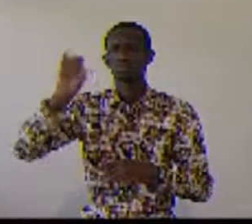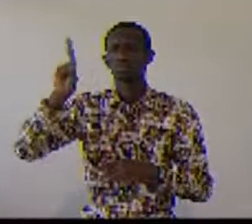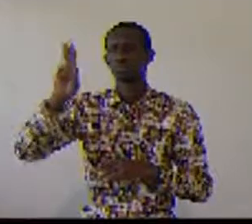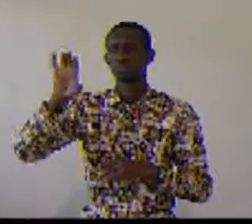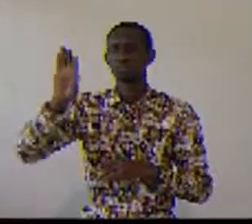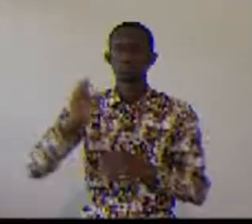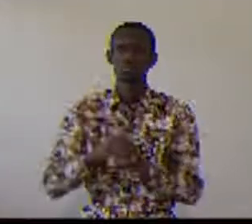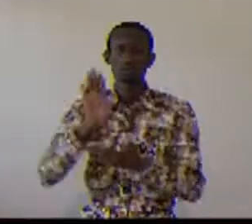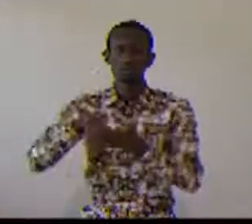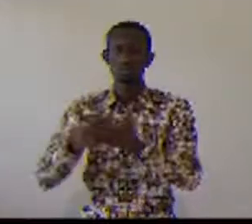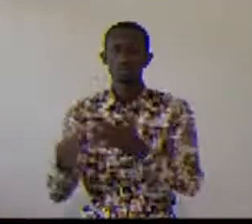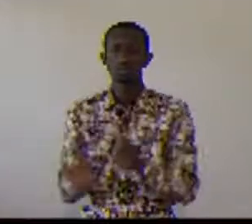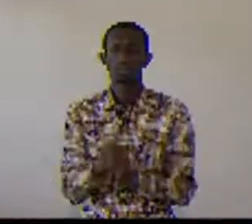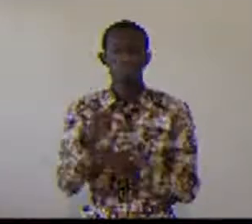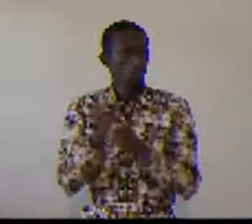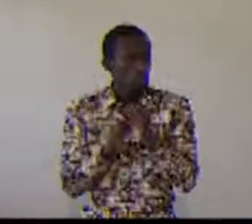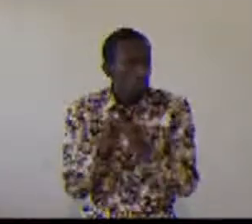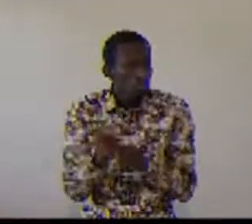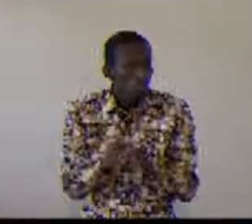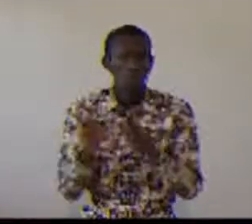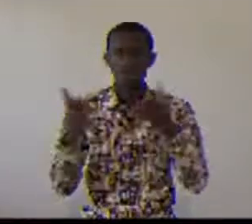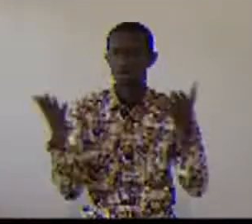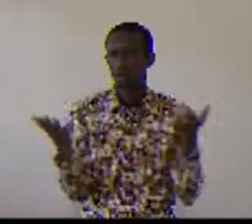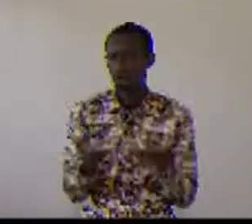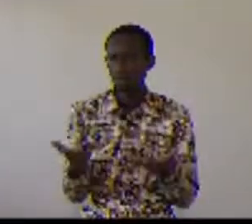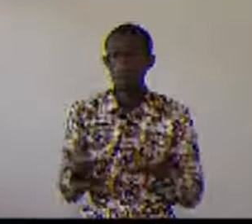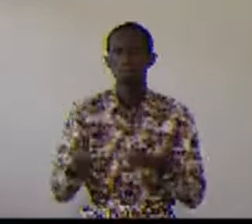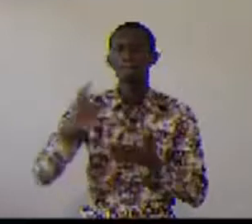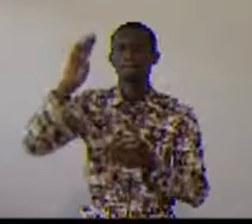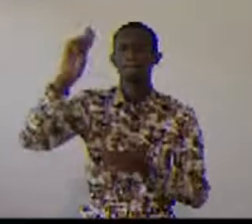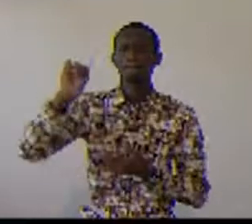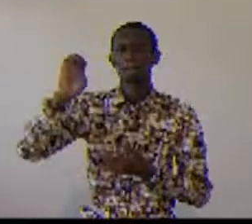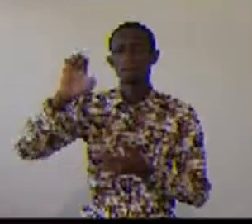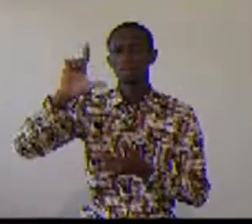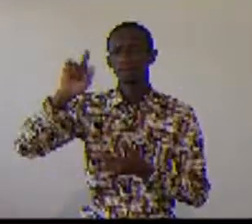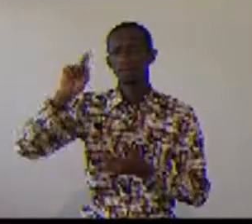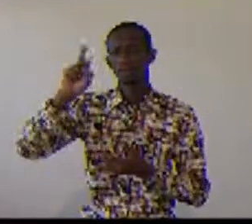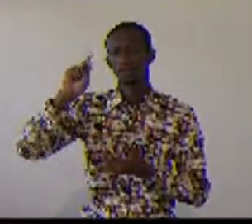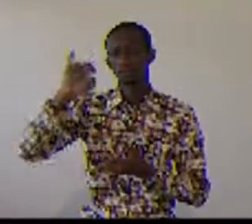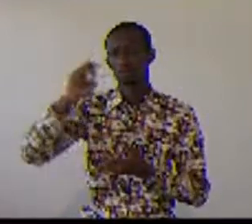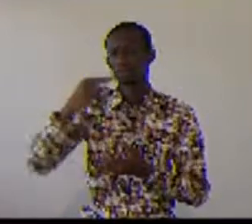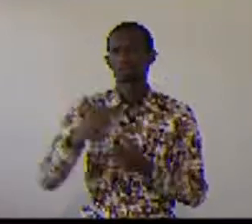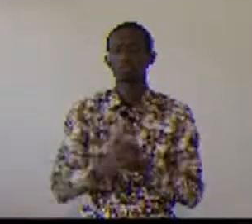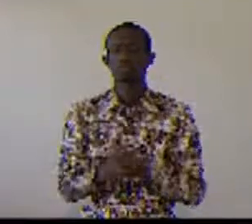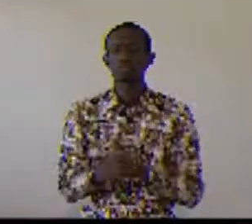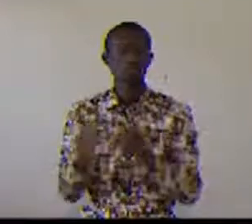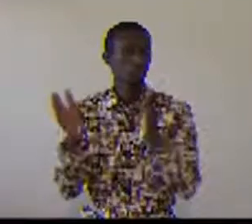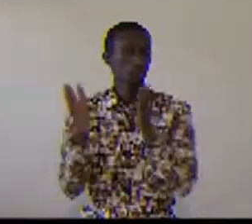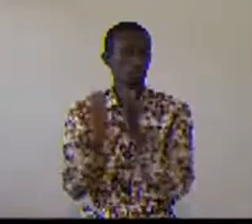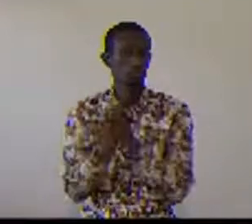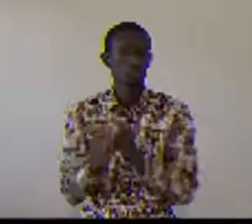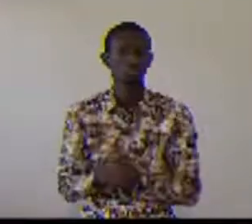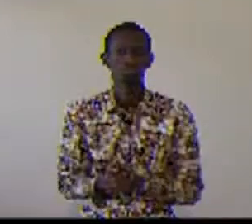table, either across the period or down the group. And number 3, you should be able to explain